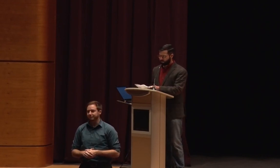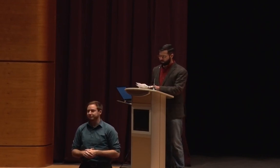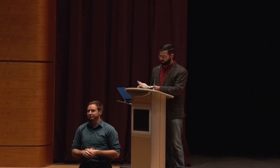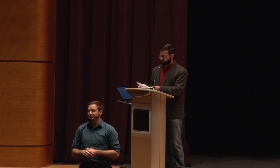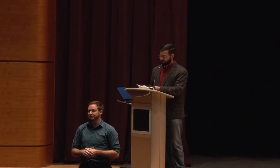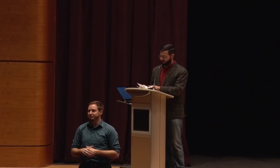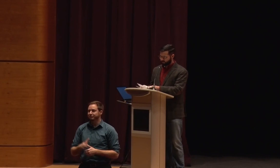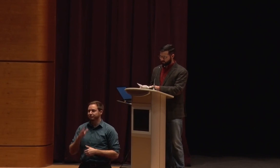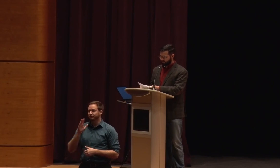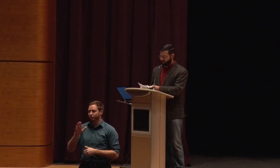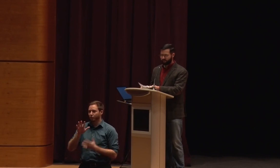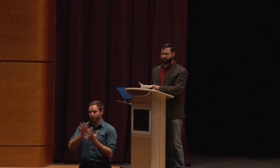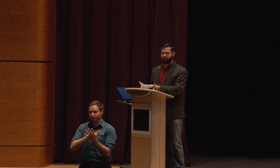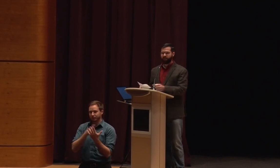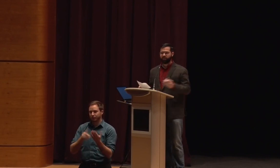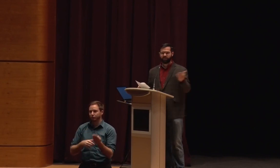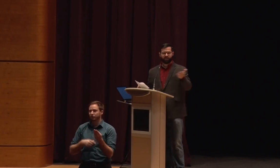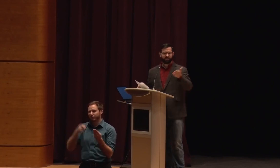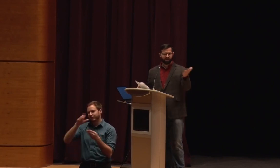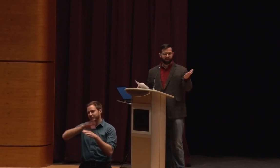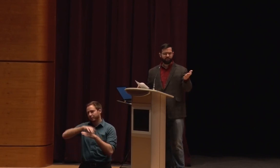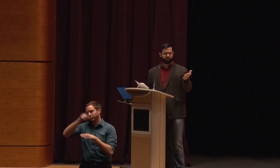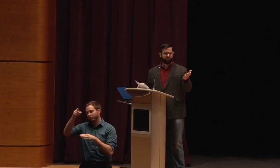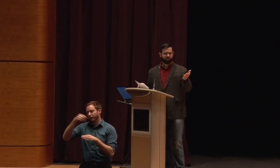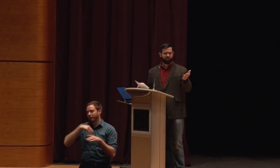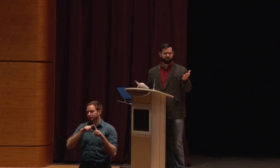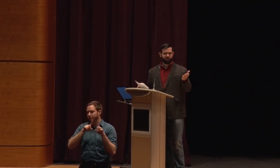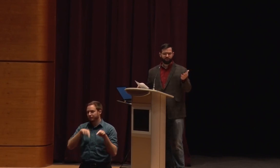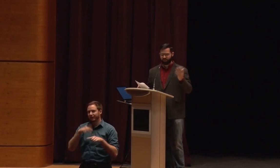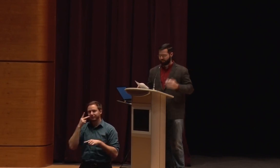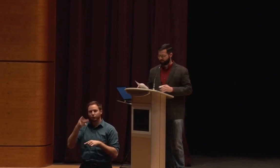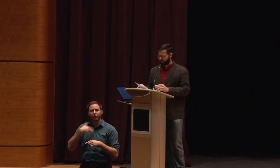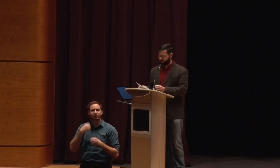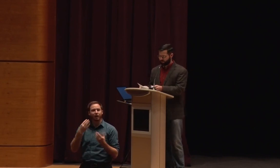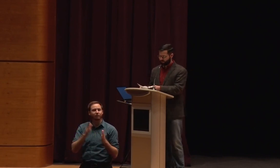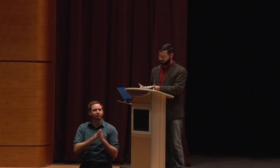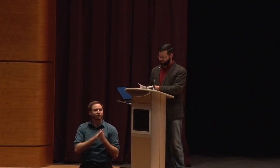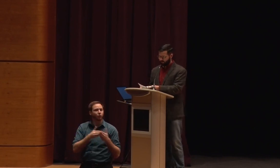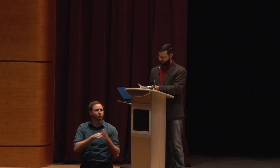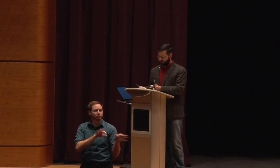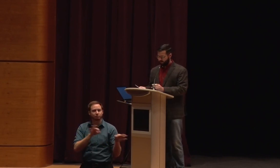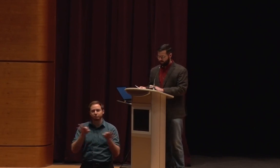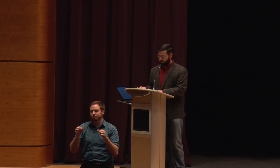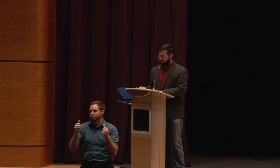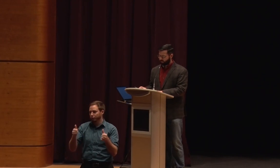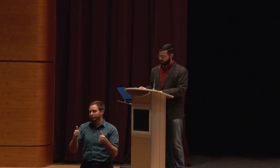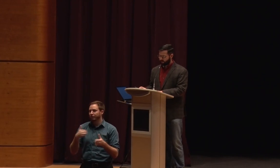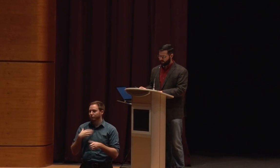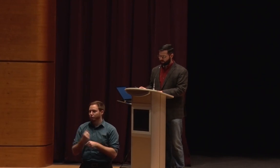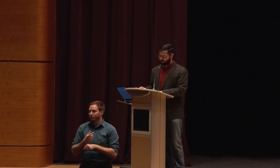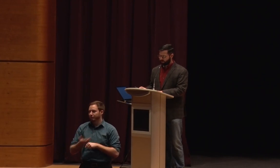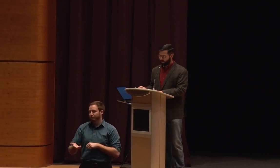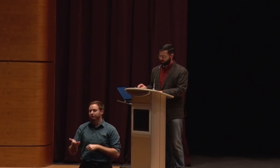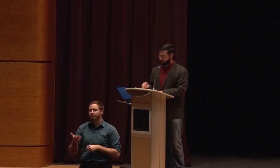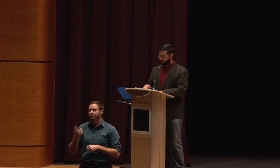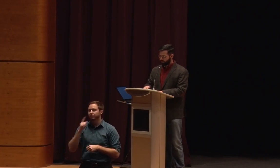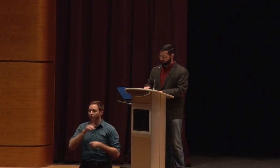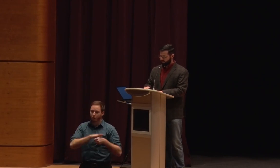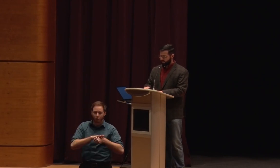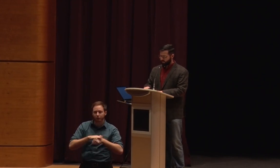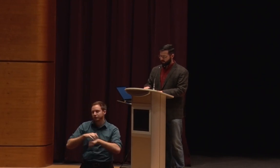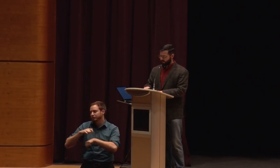please refer to your schedules. They're at the table outside. I see a lot of green and blue folders in your hands. You have the right stuff for locations and